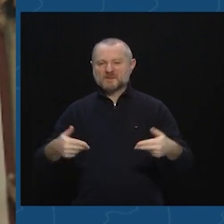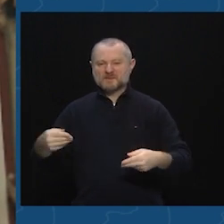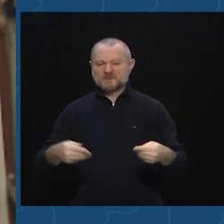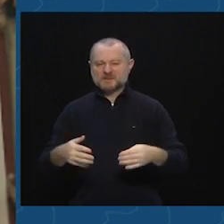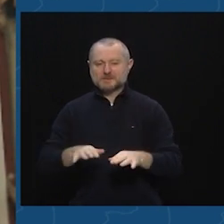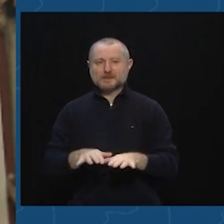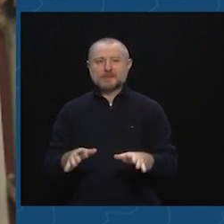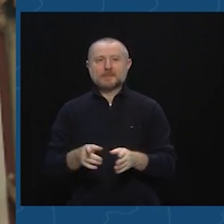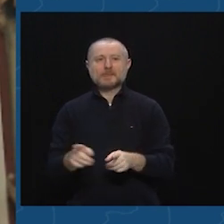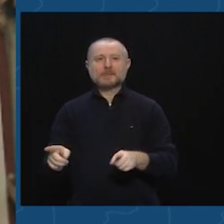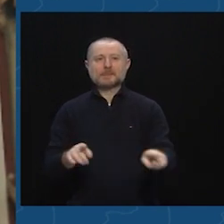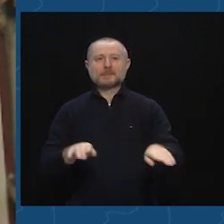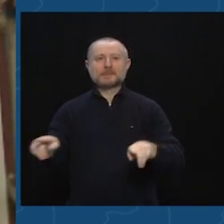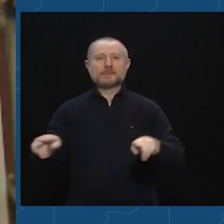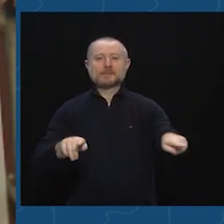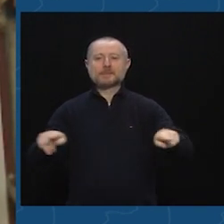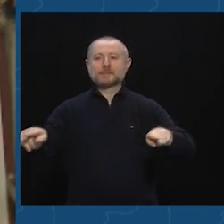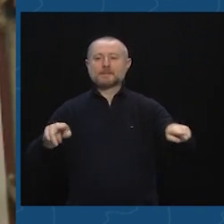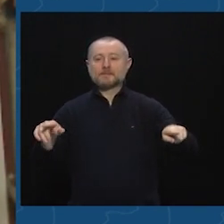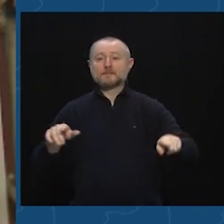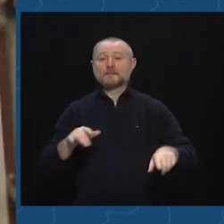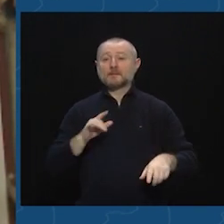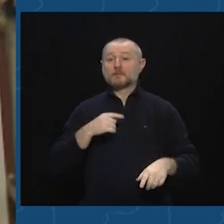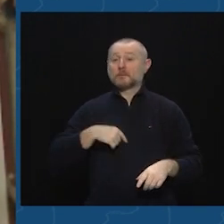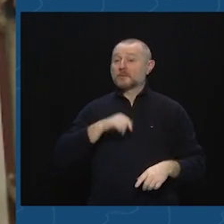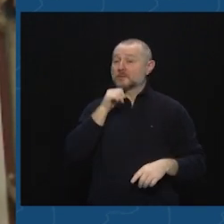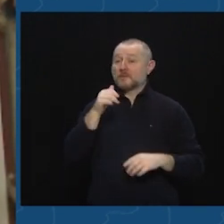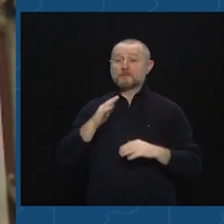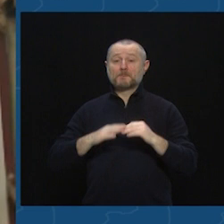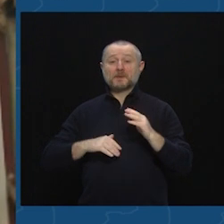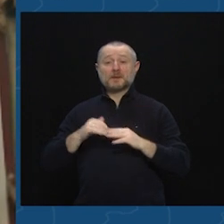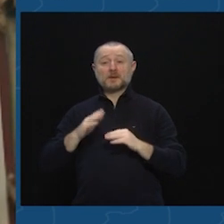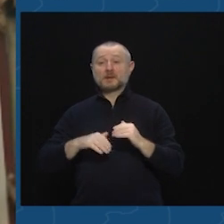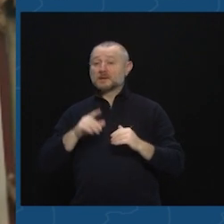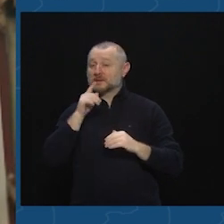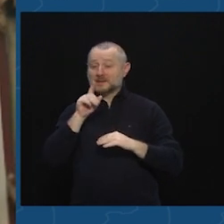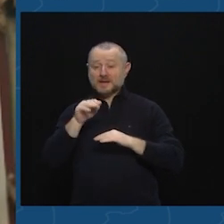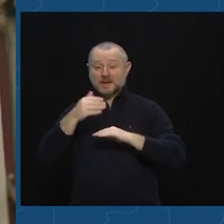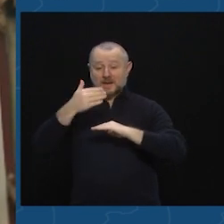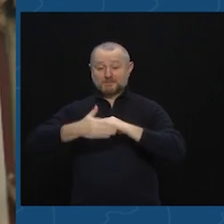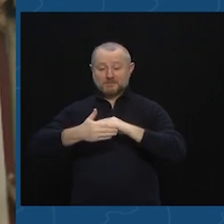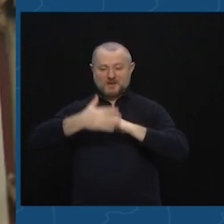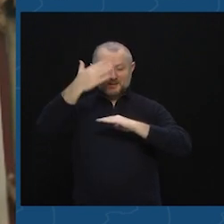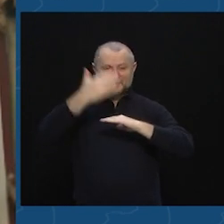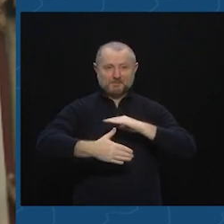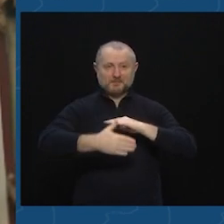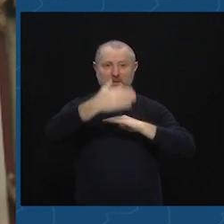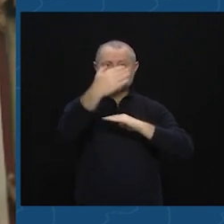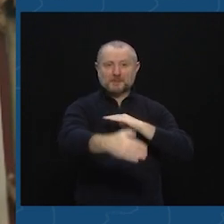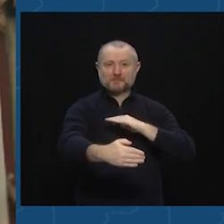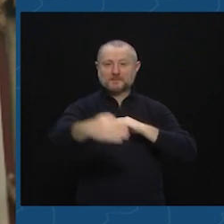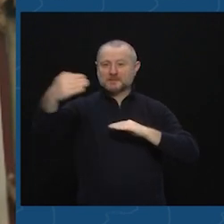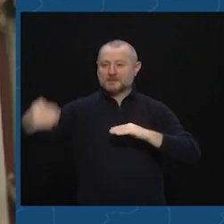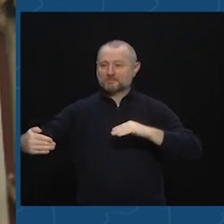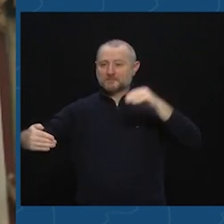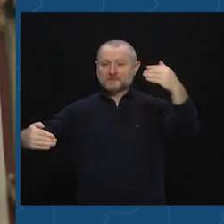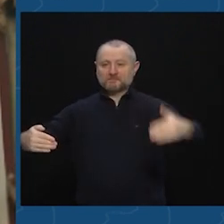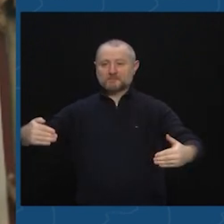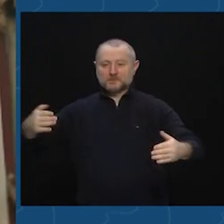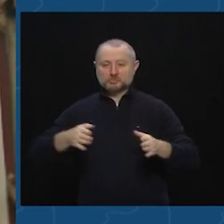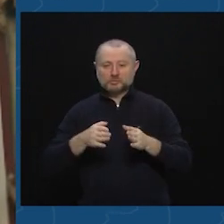don't build a dam on each one of the rivers, we are going to become